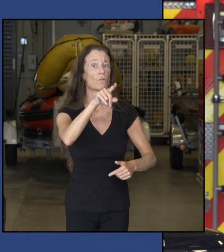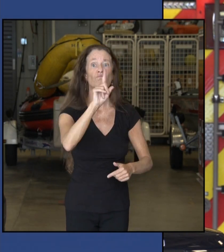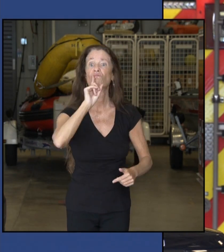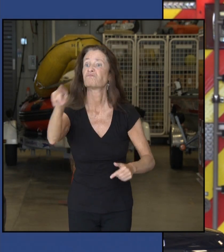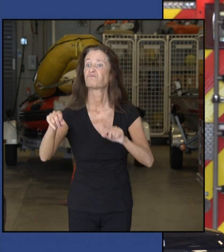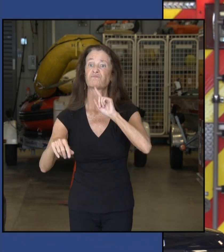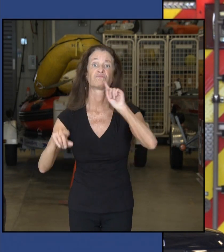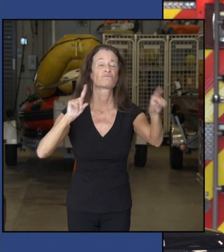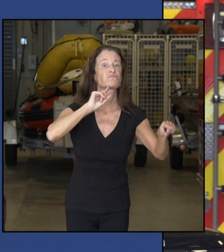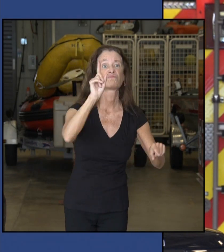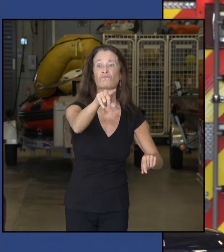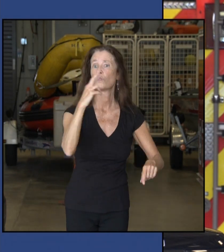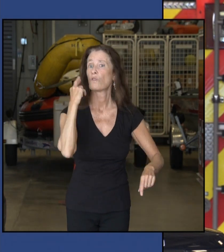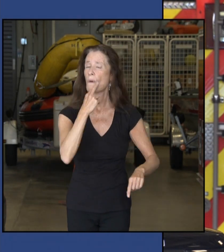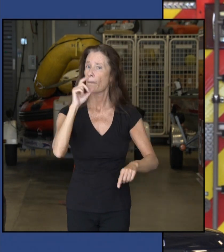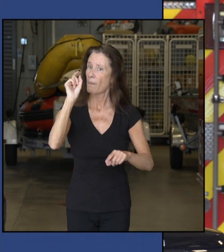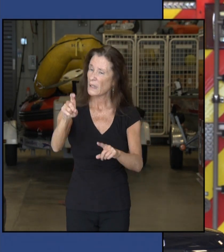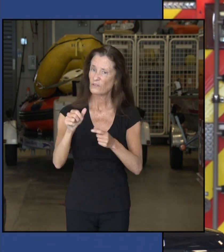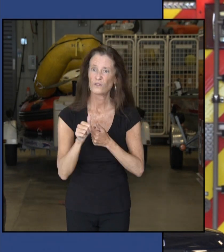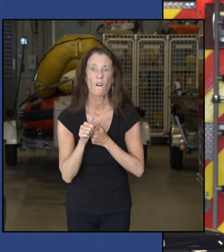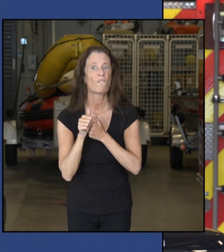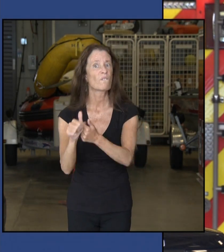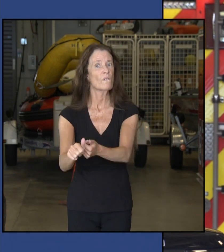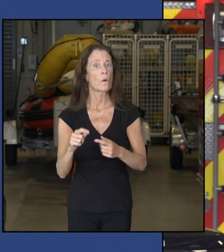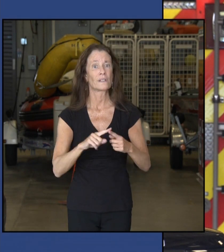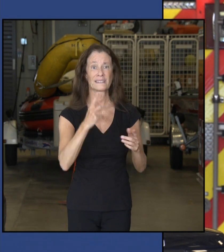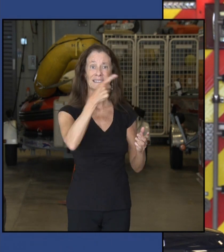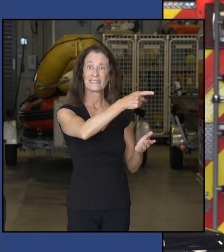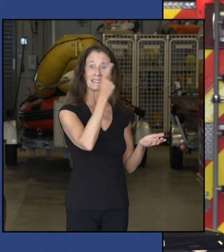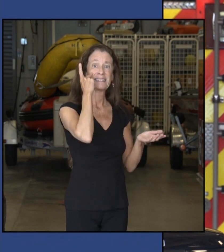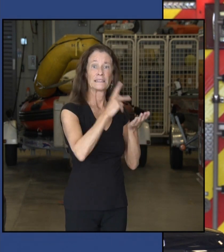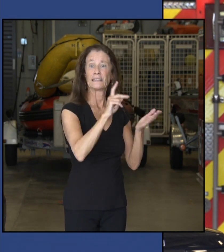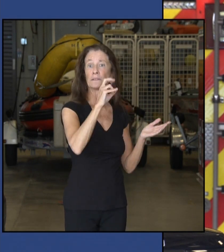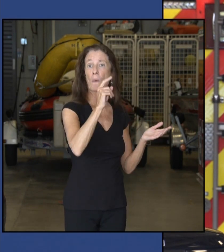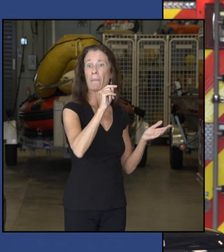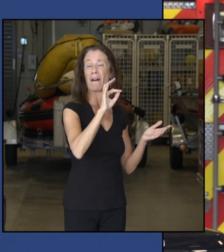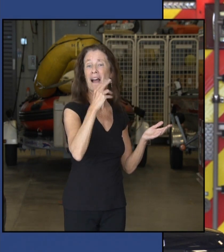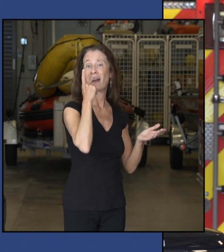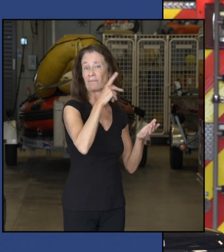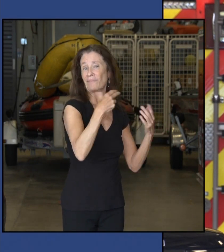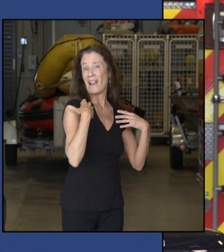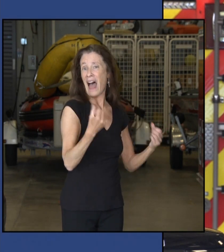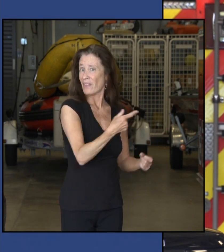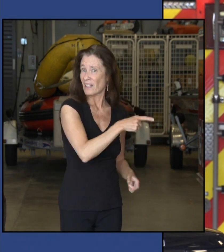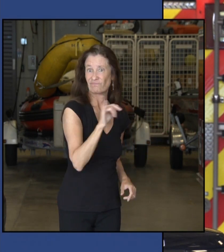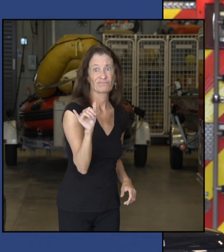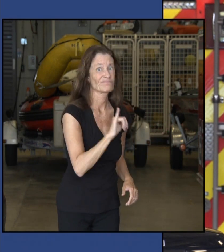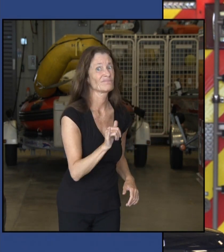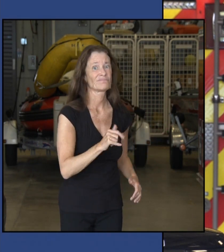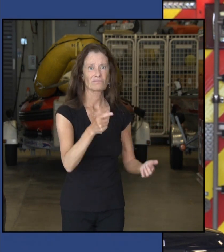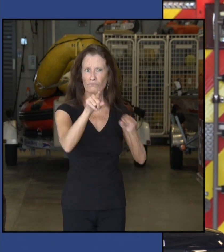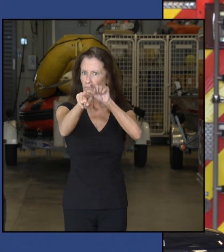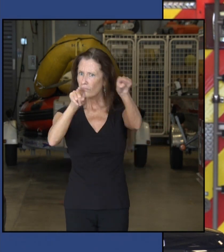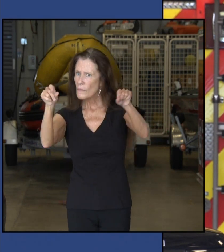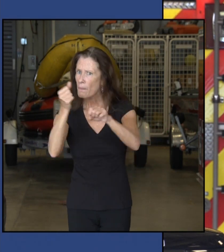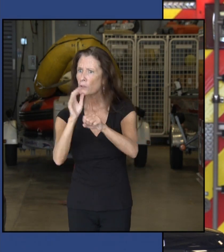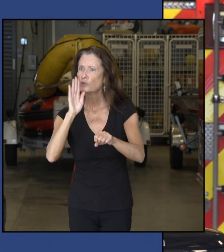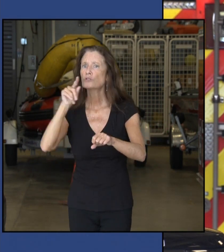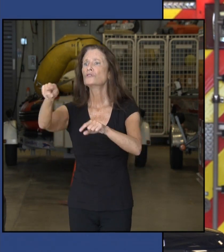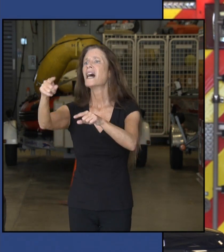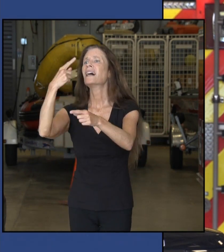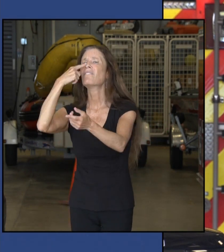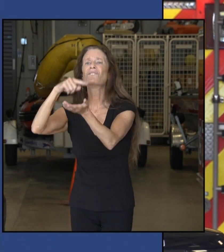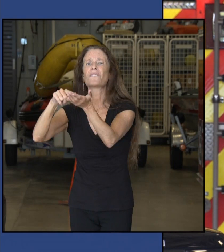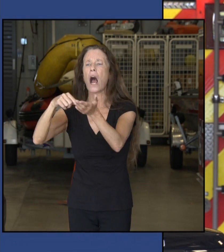taking the authority of the Secretary of Health and placing that with our inspectors who are in the field inspecting each of